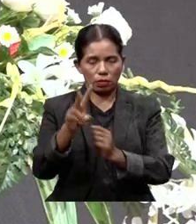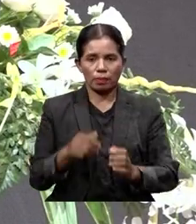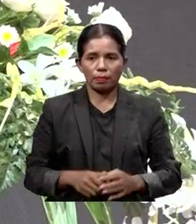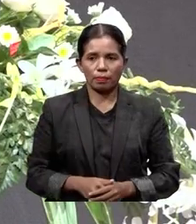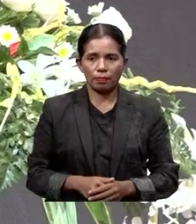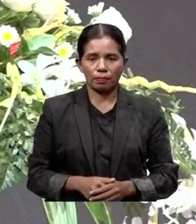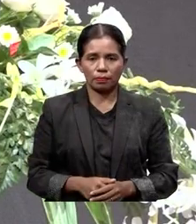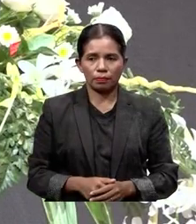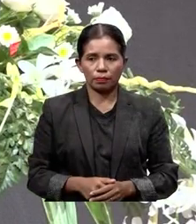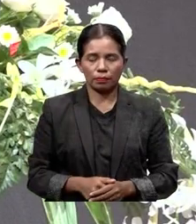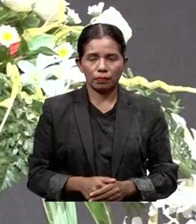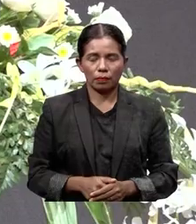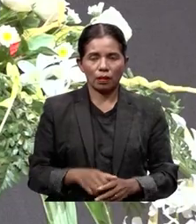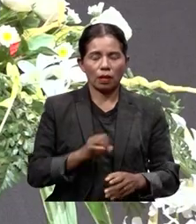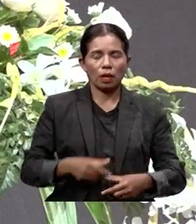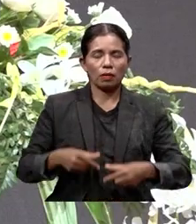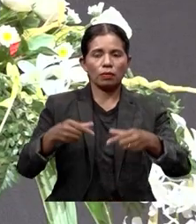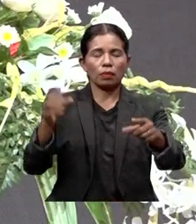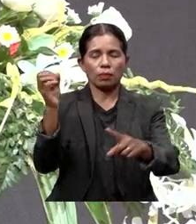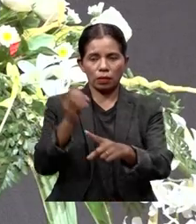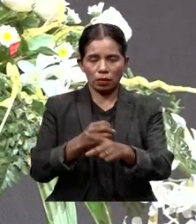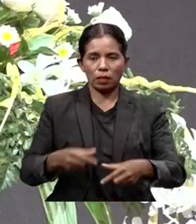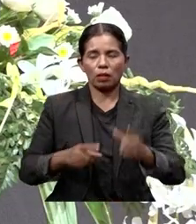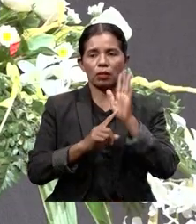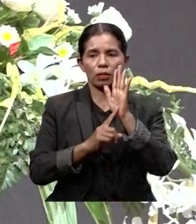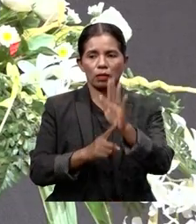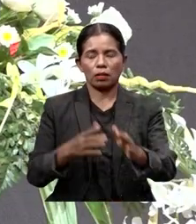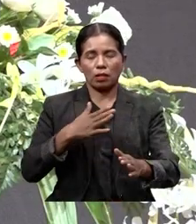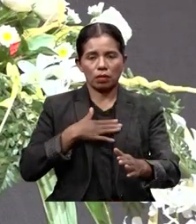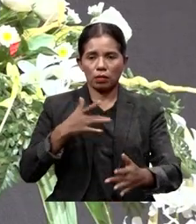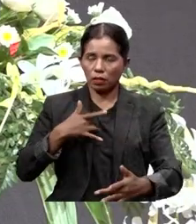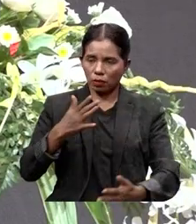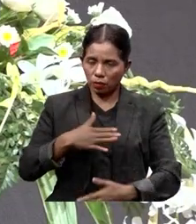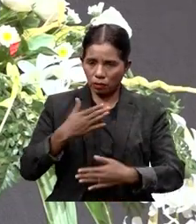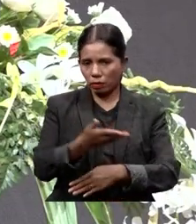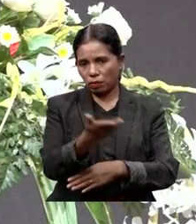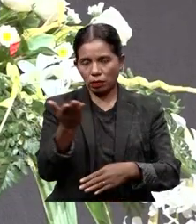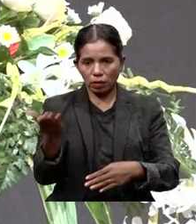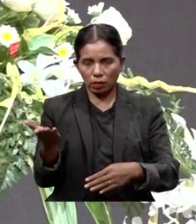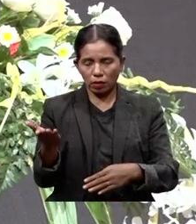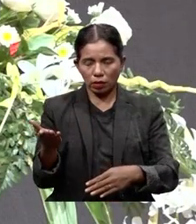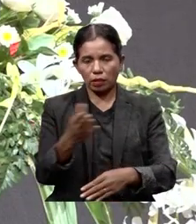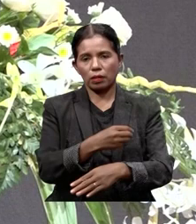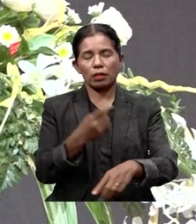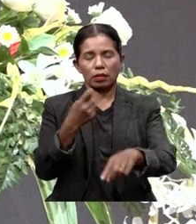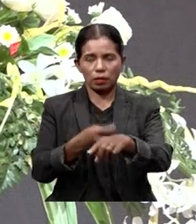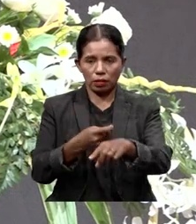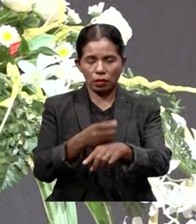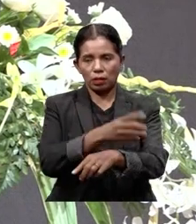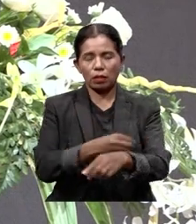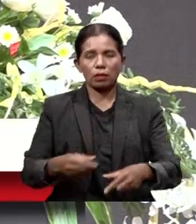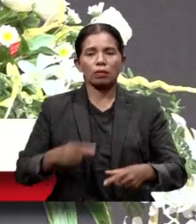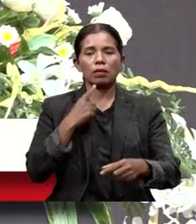I also take this opportunity to express my appreciation to you for your tireless effort to